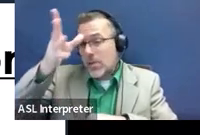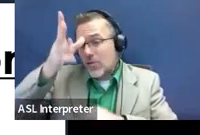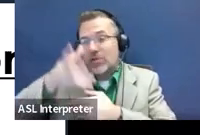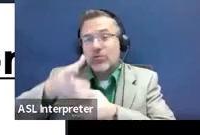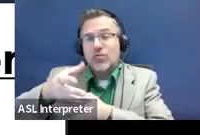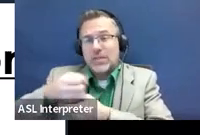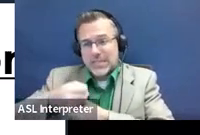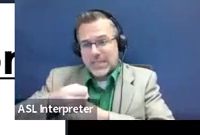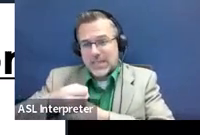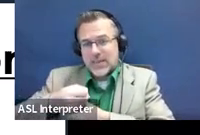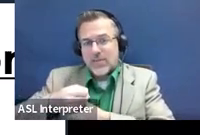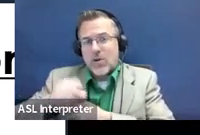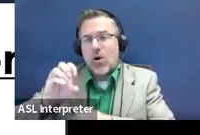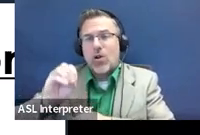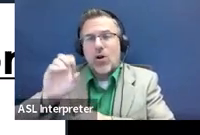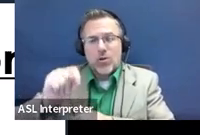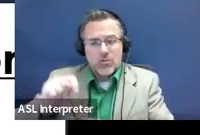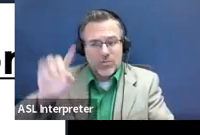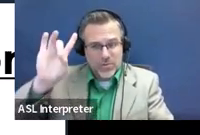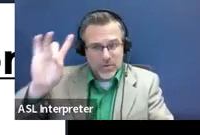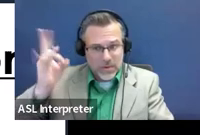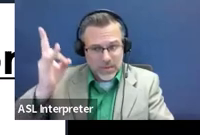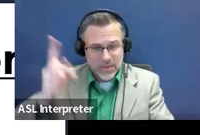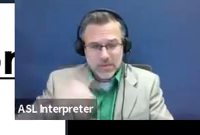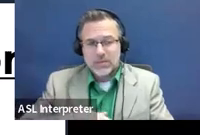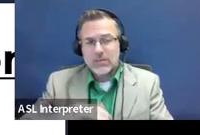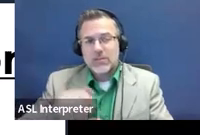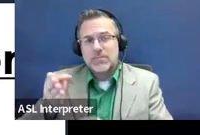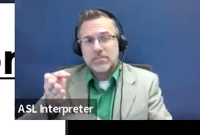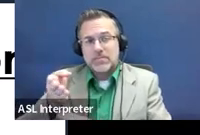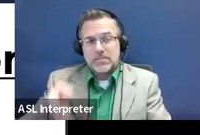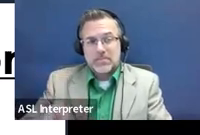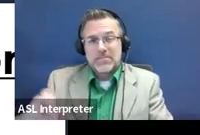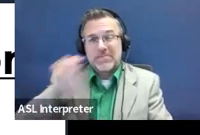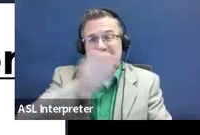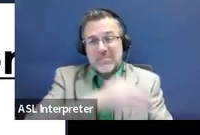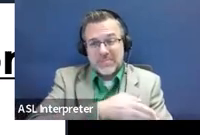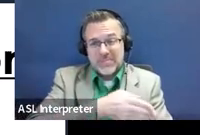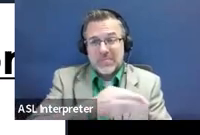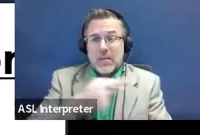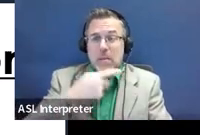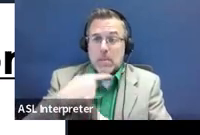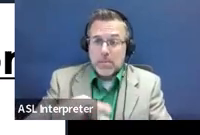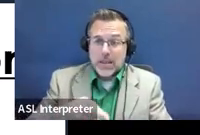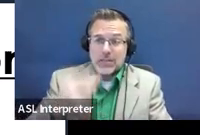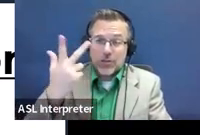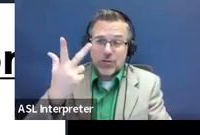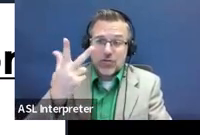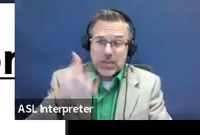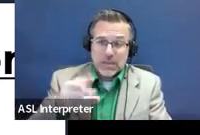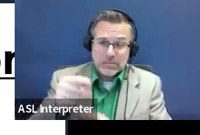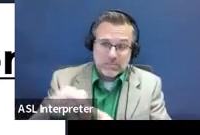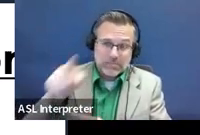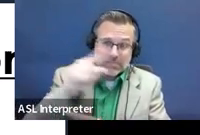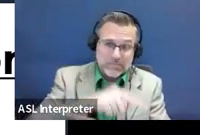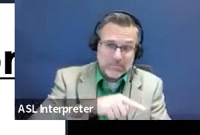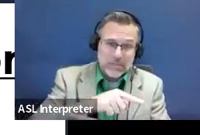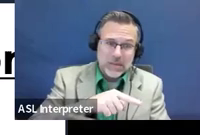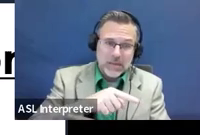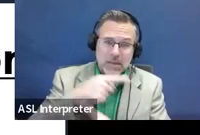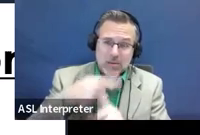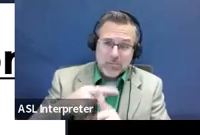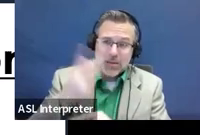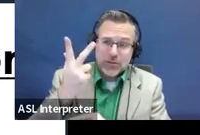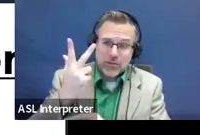notice on the 8th. And then this 3+ days guidance thing that says up here, this is because, you